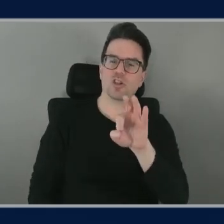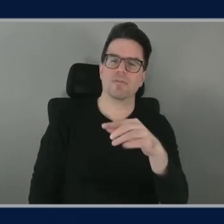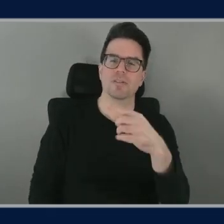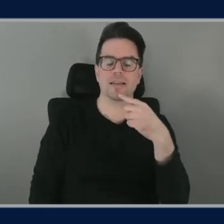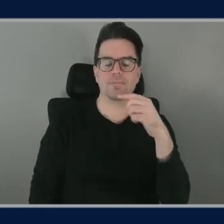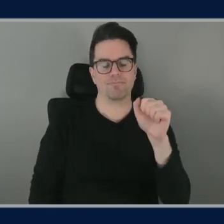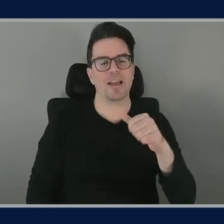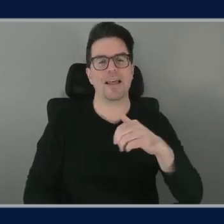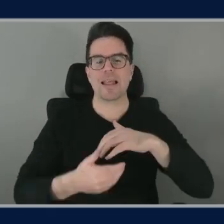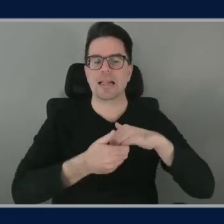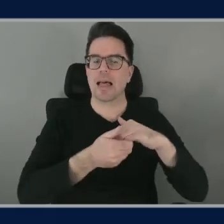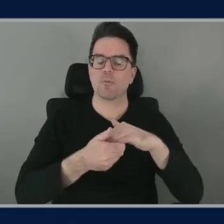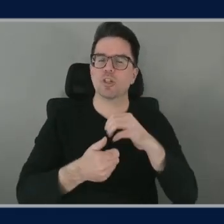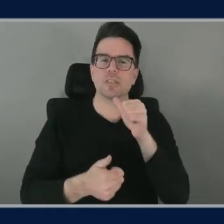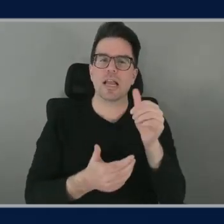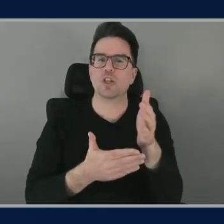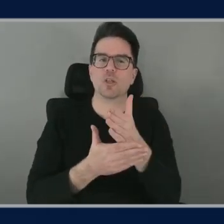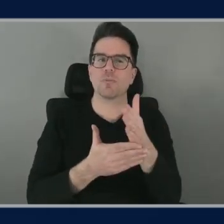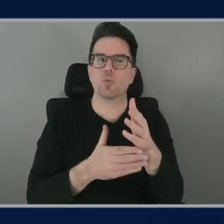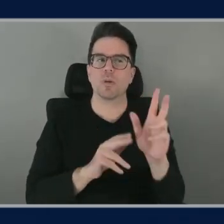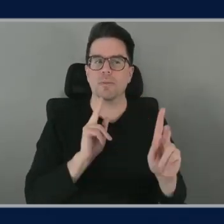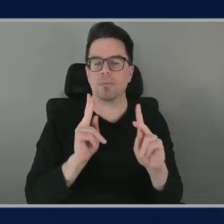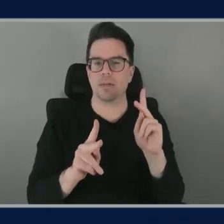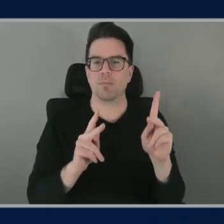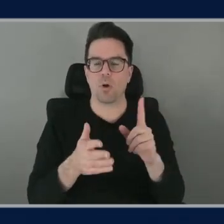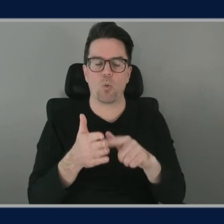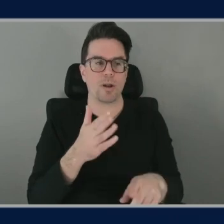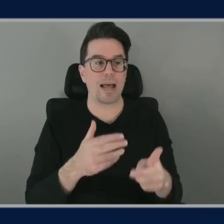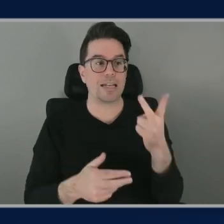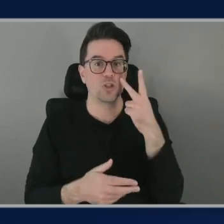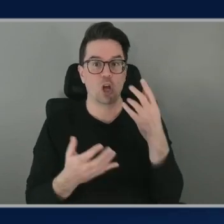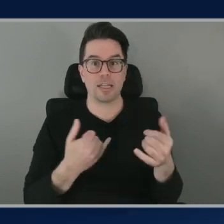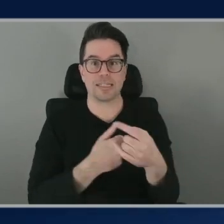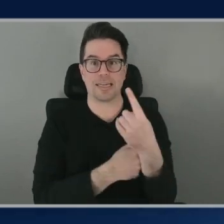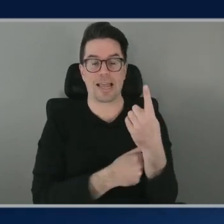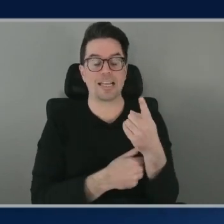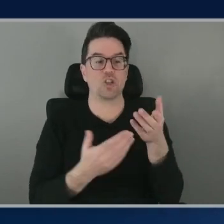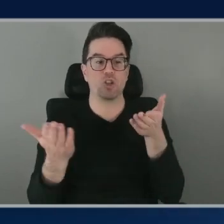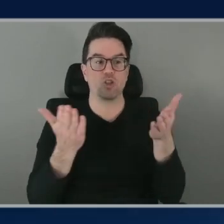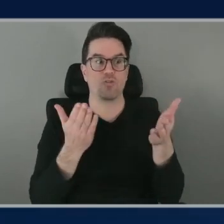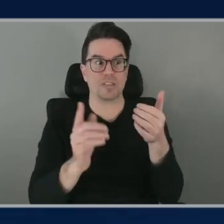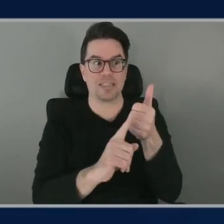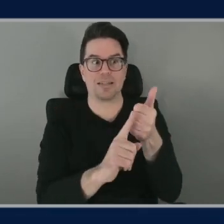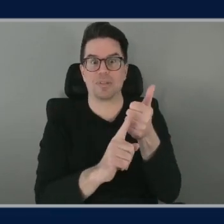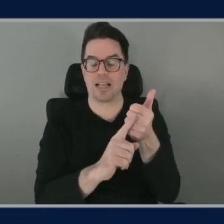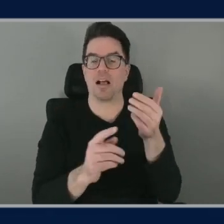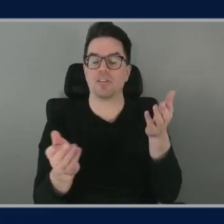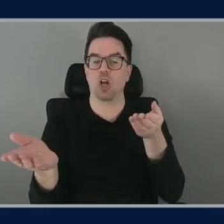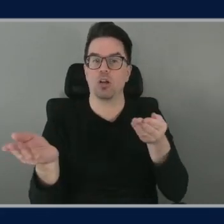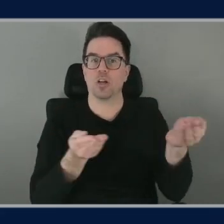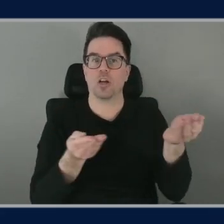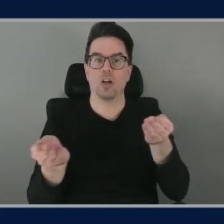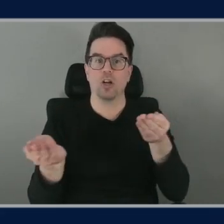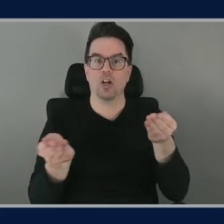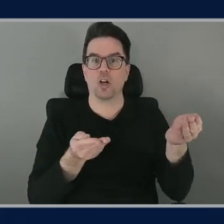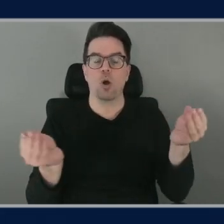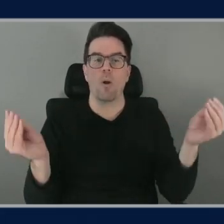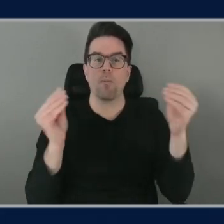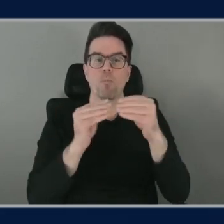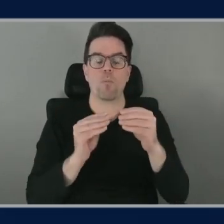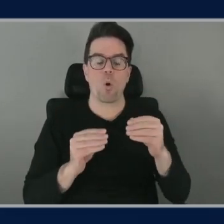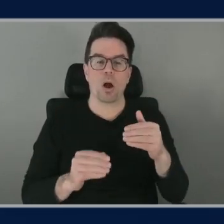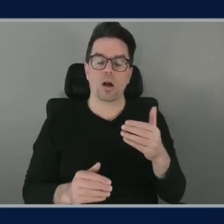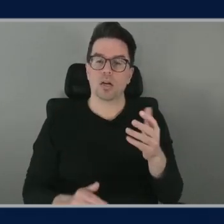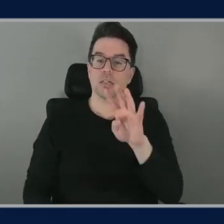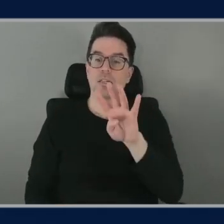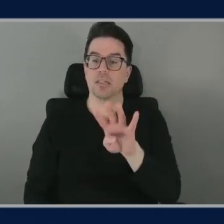what I really saw today was the services themselves are actually collaborating a lot more. And like you've got your tables in S3 tables,